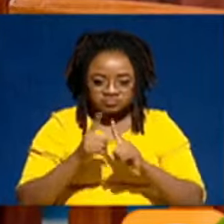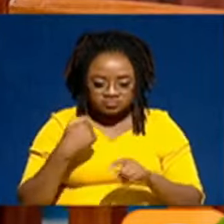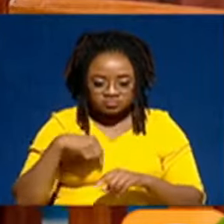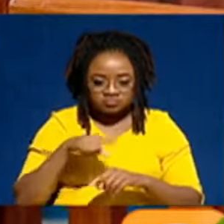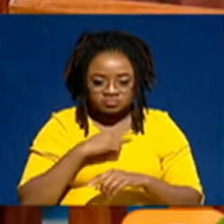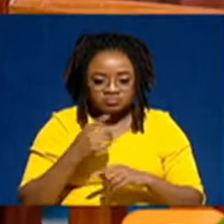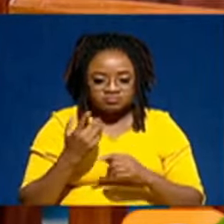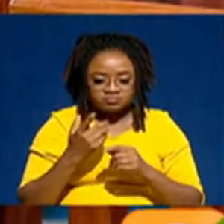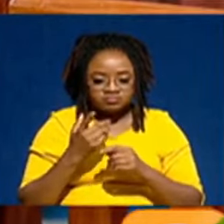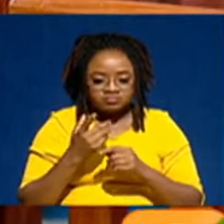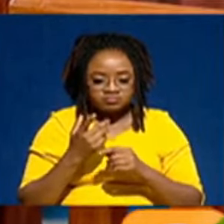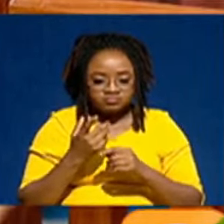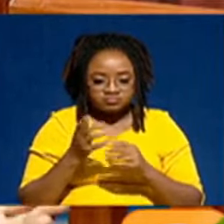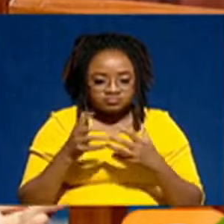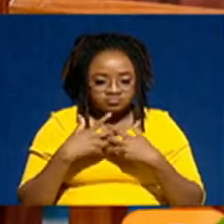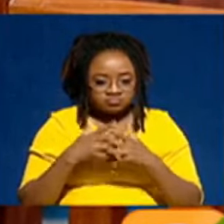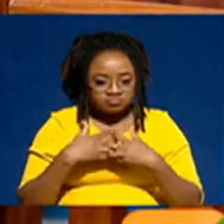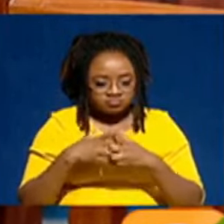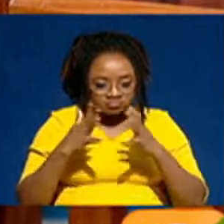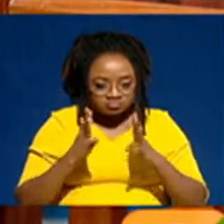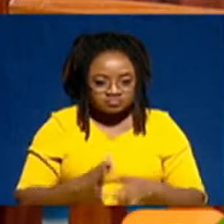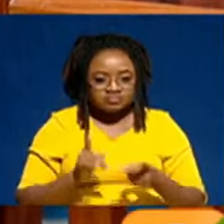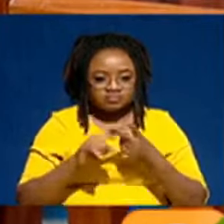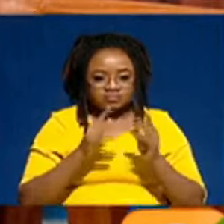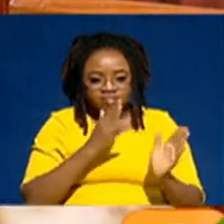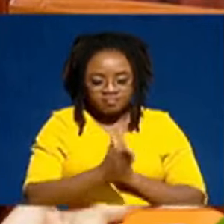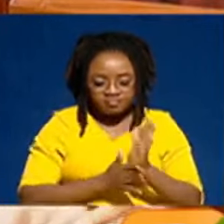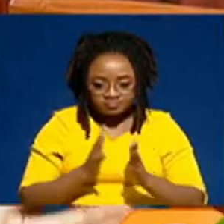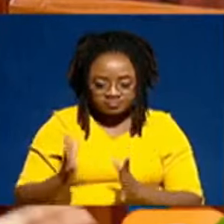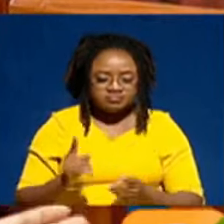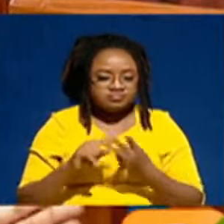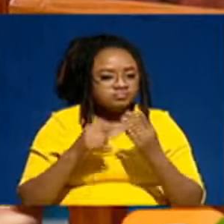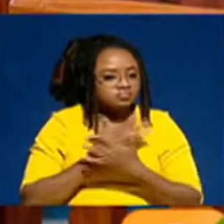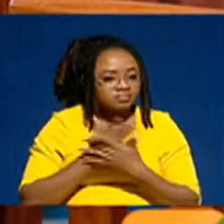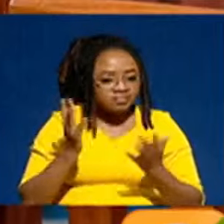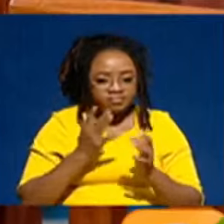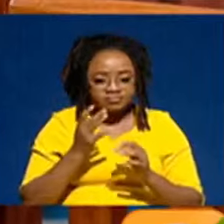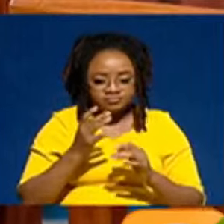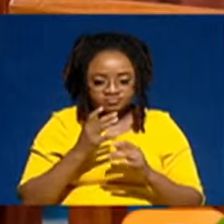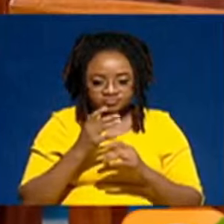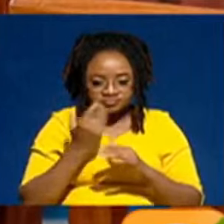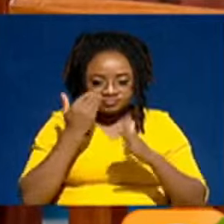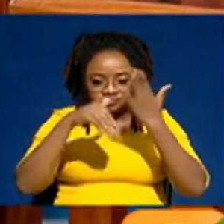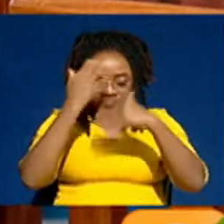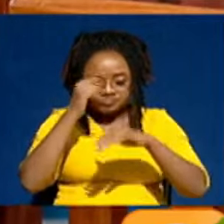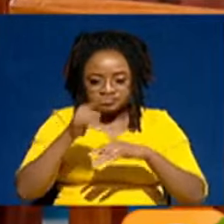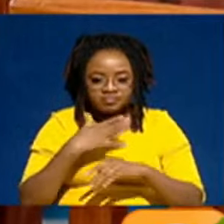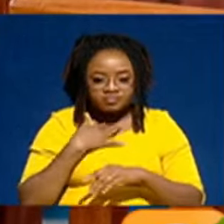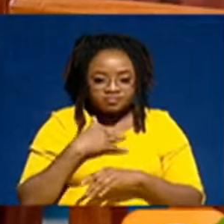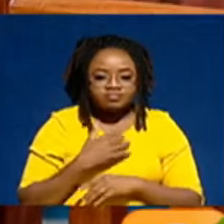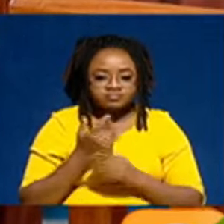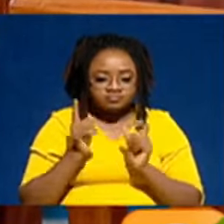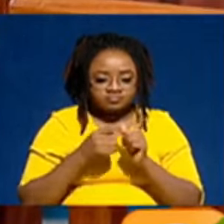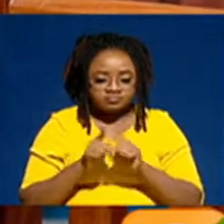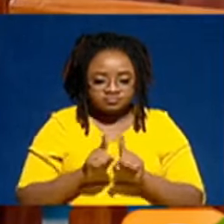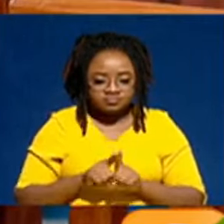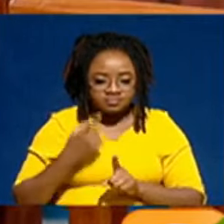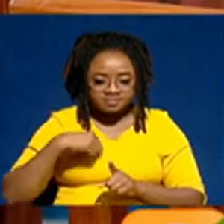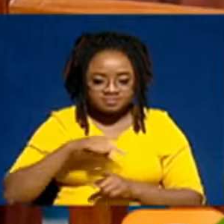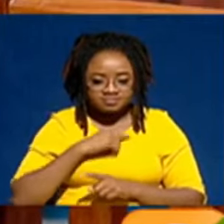AAK has got engineers, planners, quantity surveyors, 8 professionals in total in the built environment. And we have solutions for this